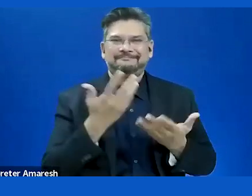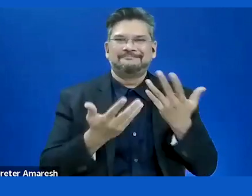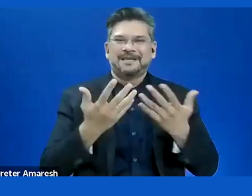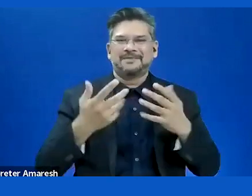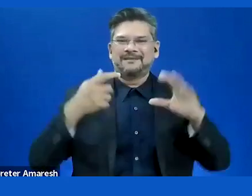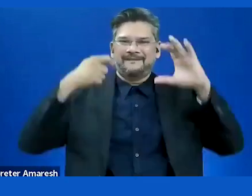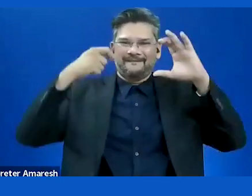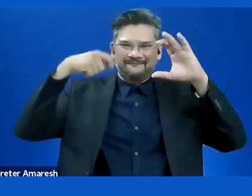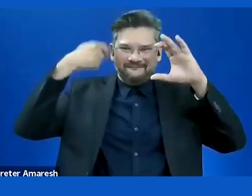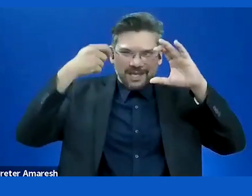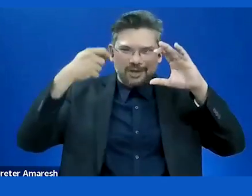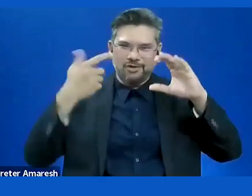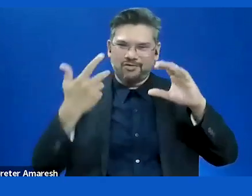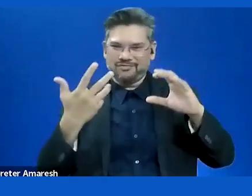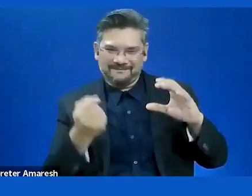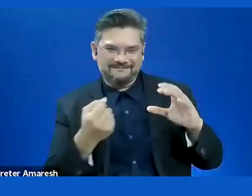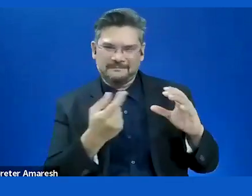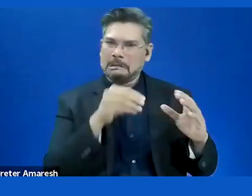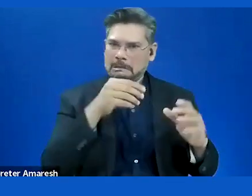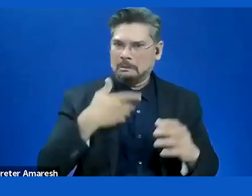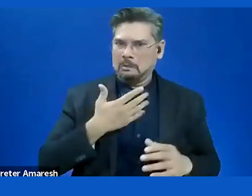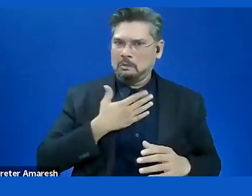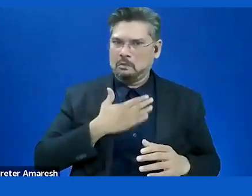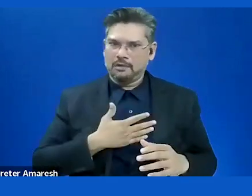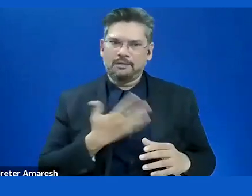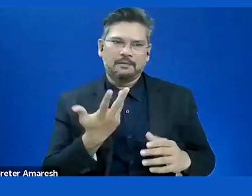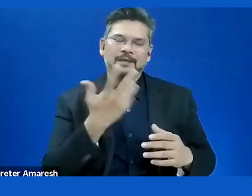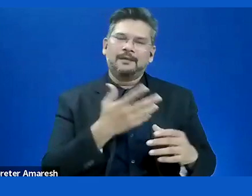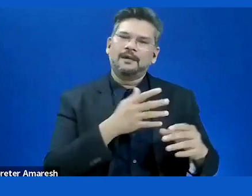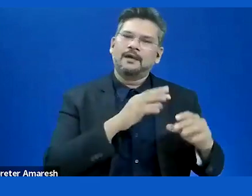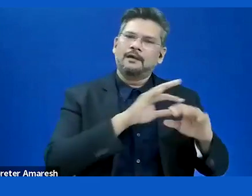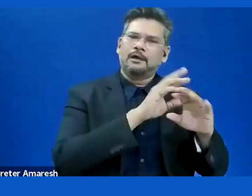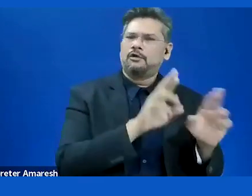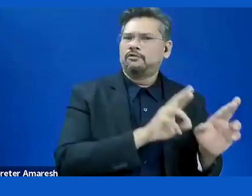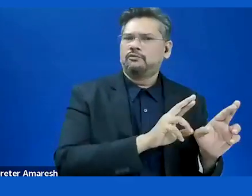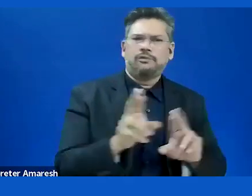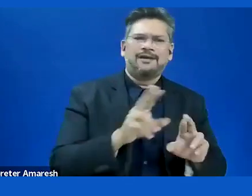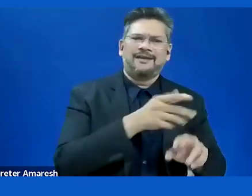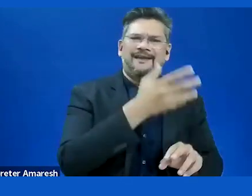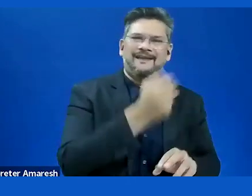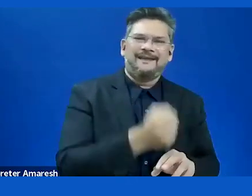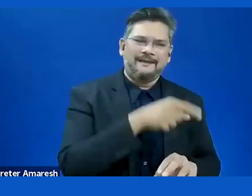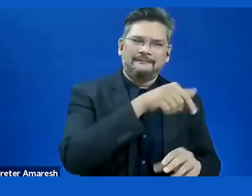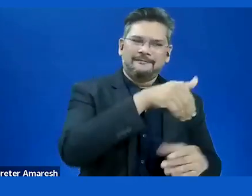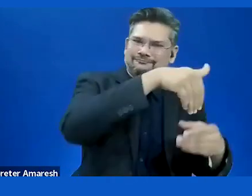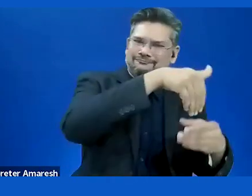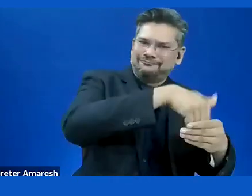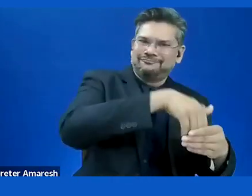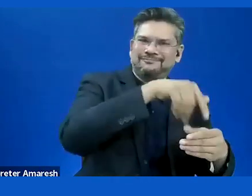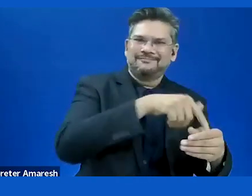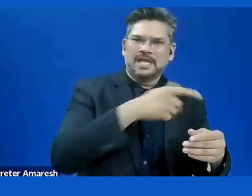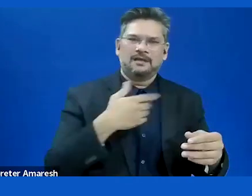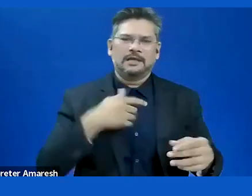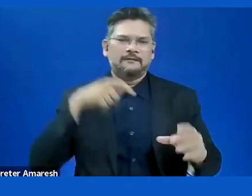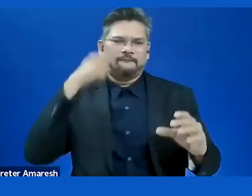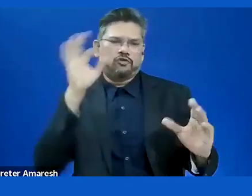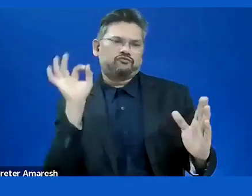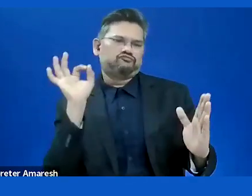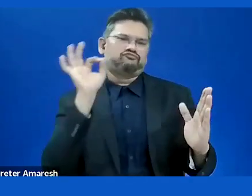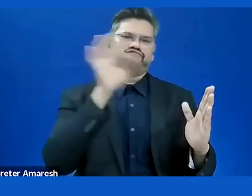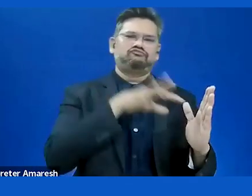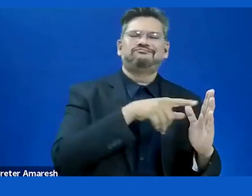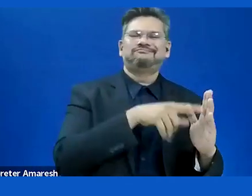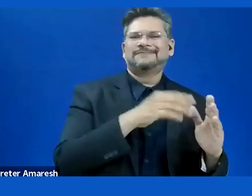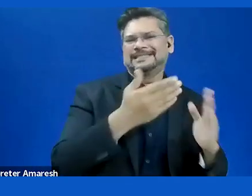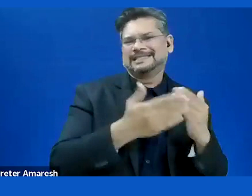you, that's great, because that means we can fix accessibility problems at the HTML level and at the browser level,